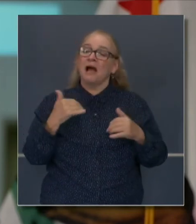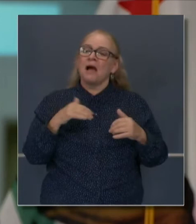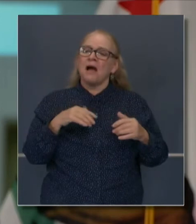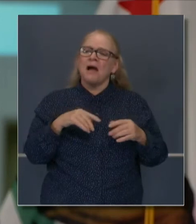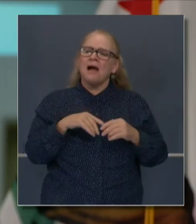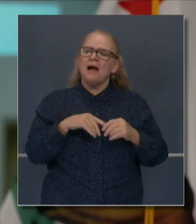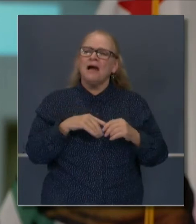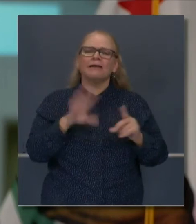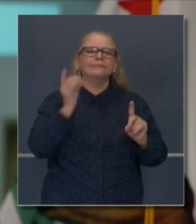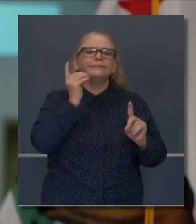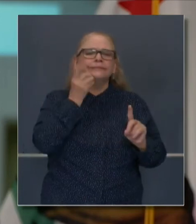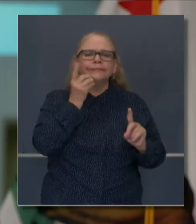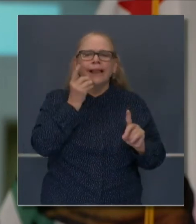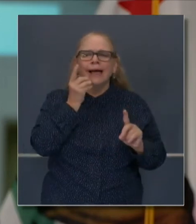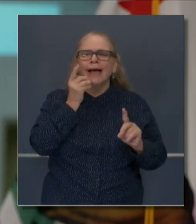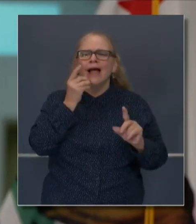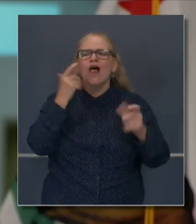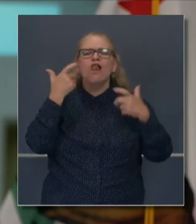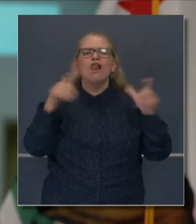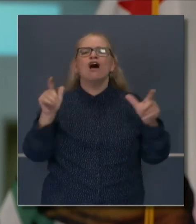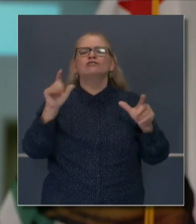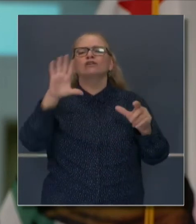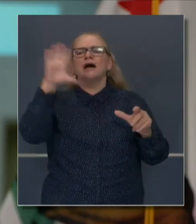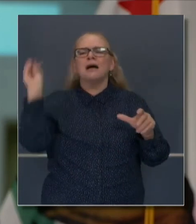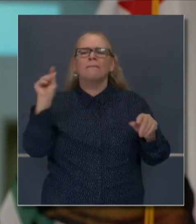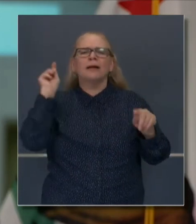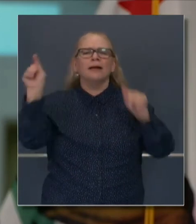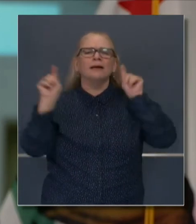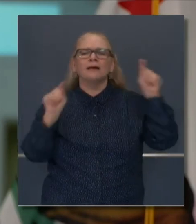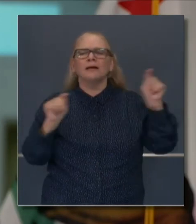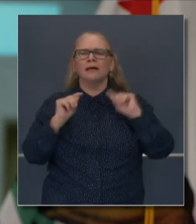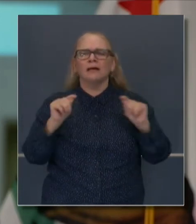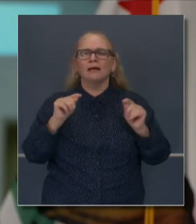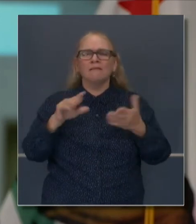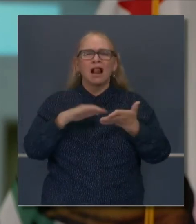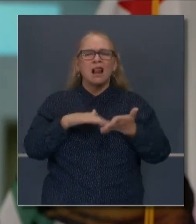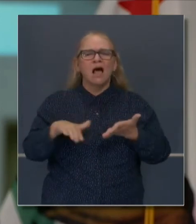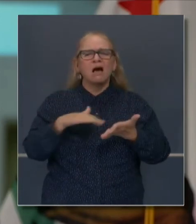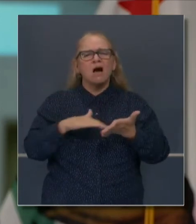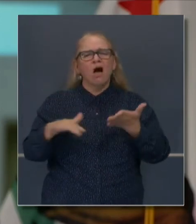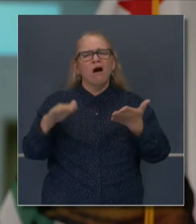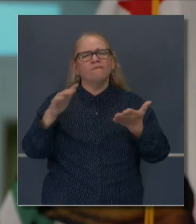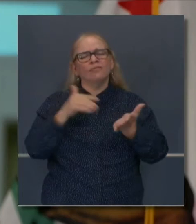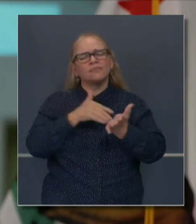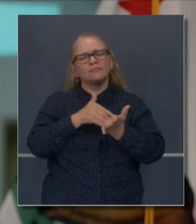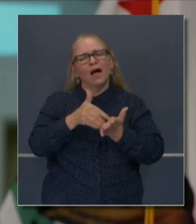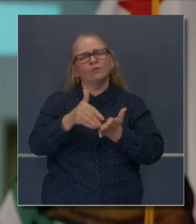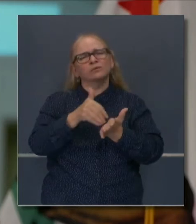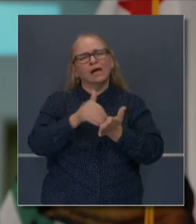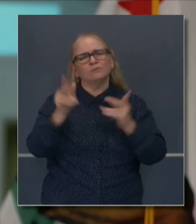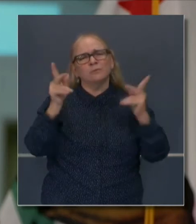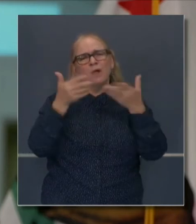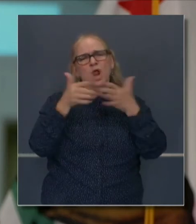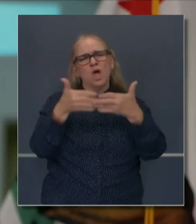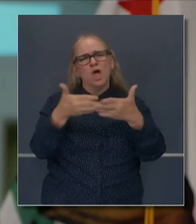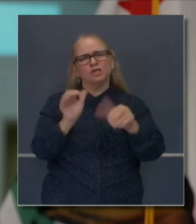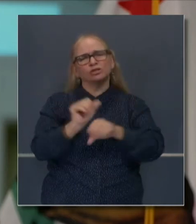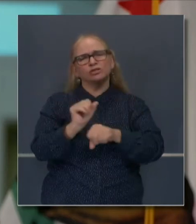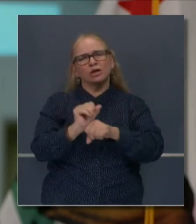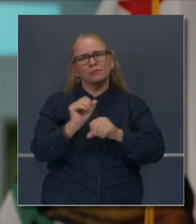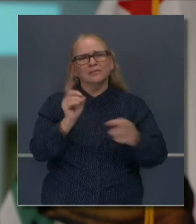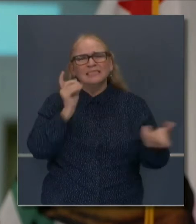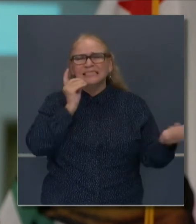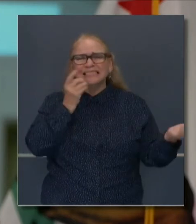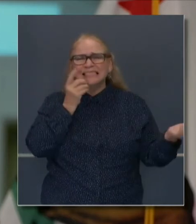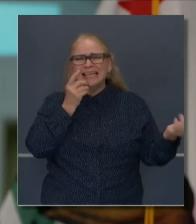other larger corporations that are having these massive layoffs, Disney in particular, have you guys made any